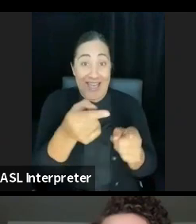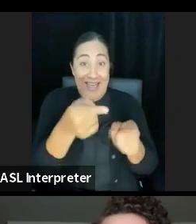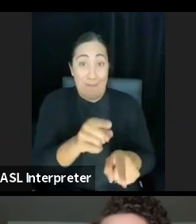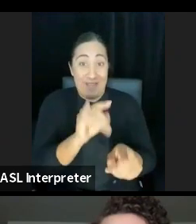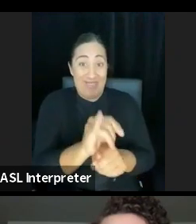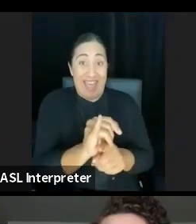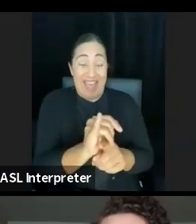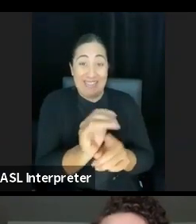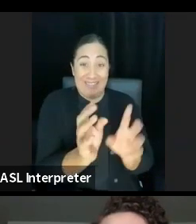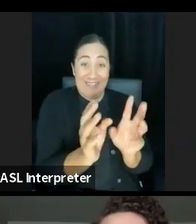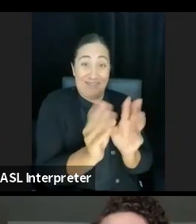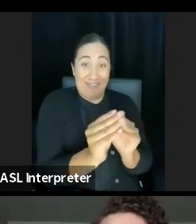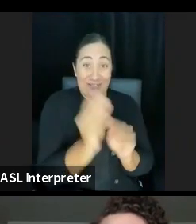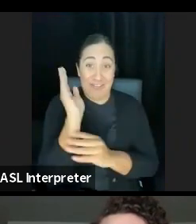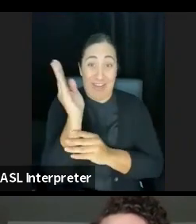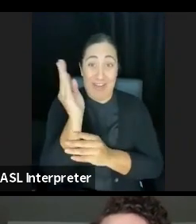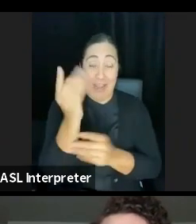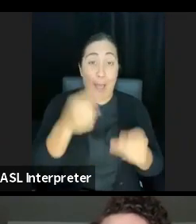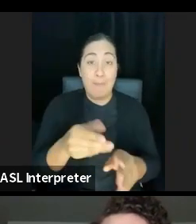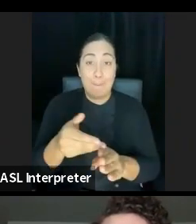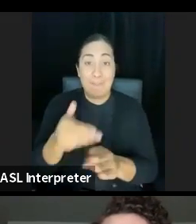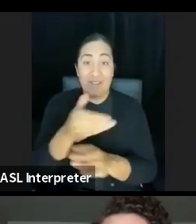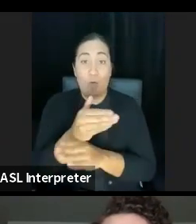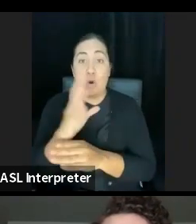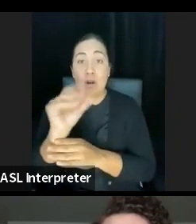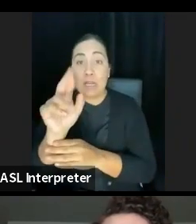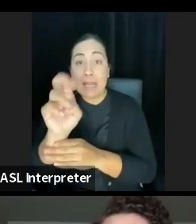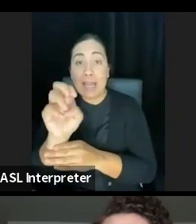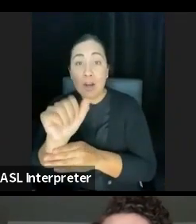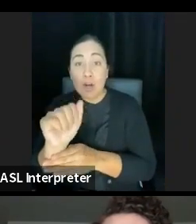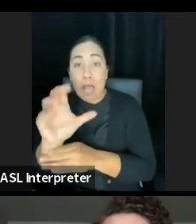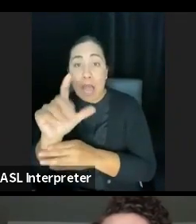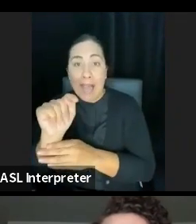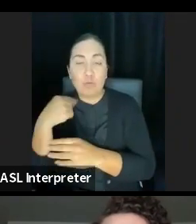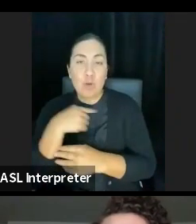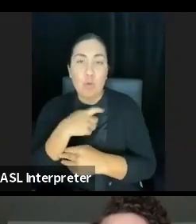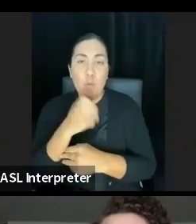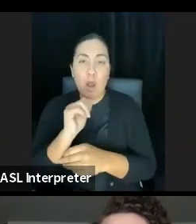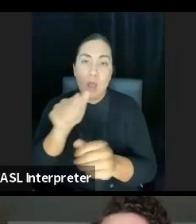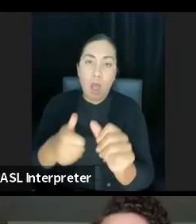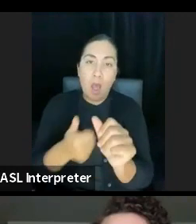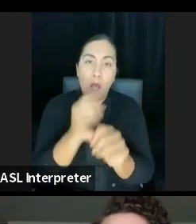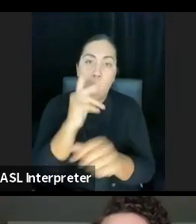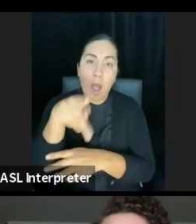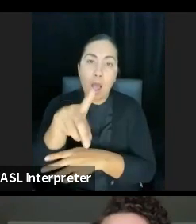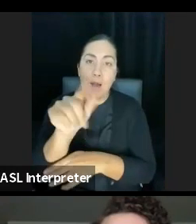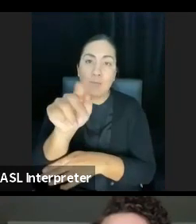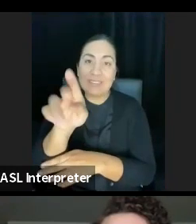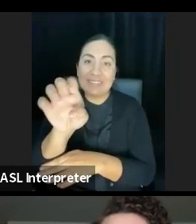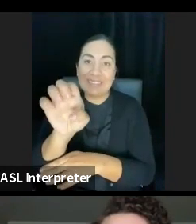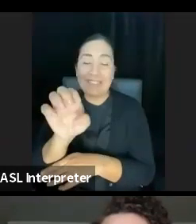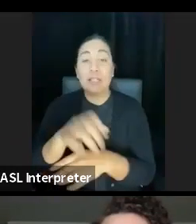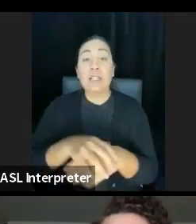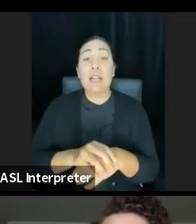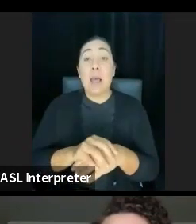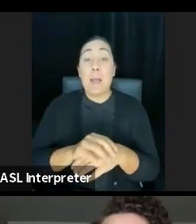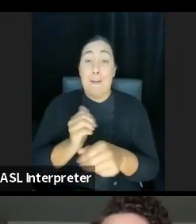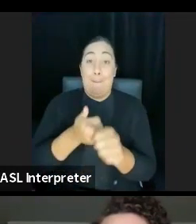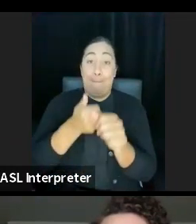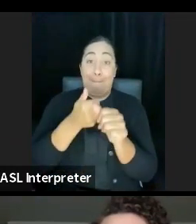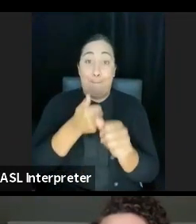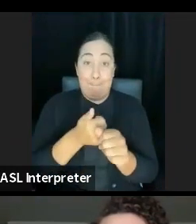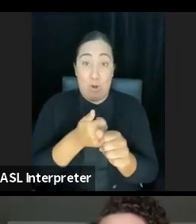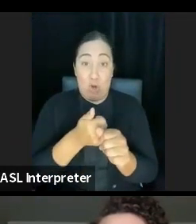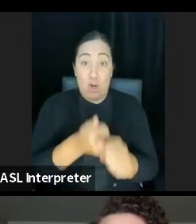was passed, we wanted to offer this update, which is that as per the Coronavirus Aid, Relief,